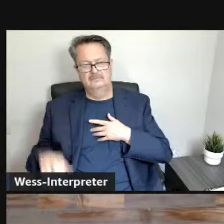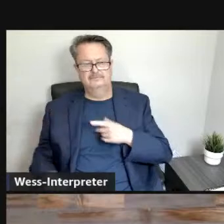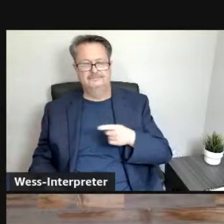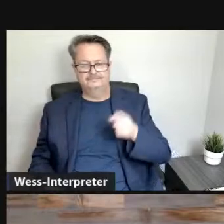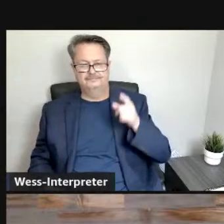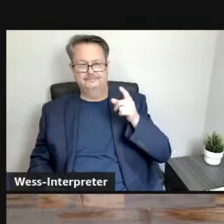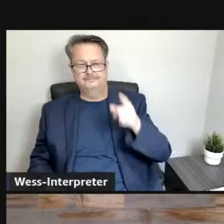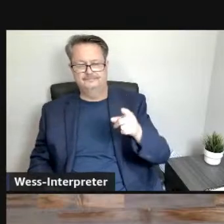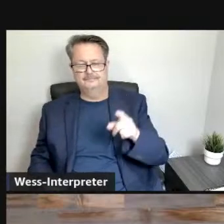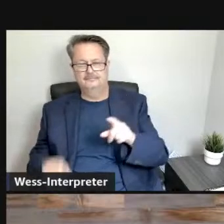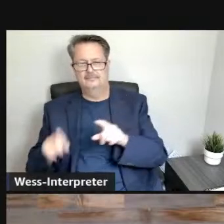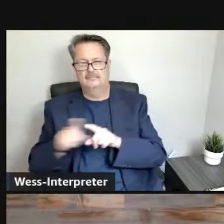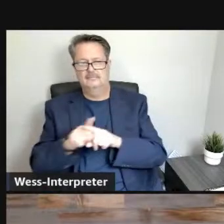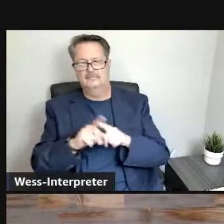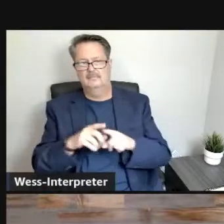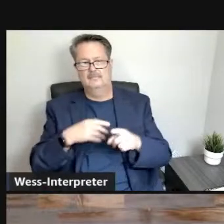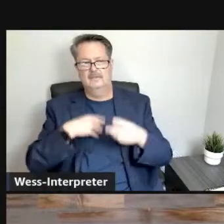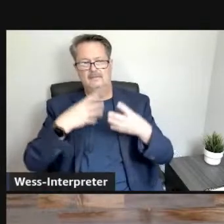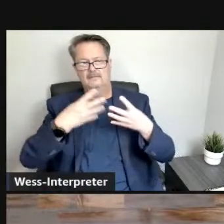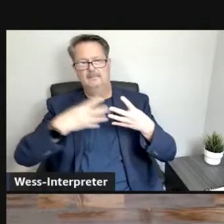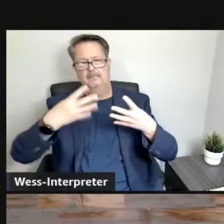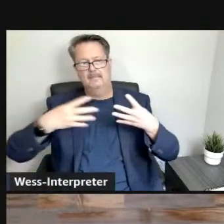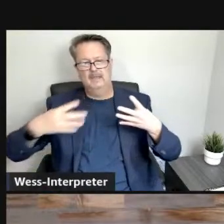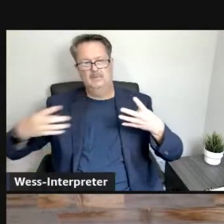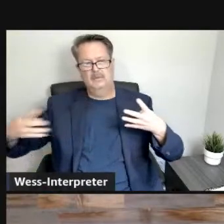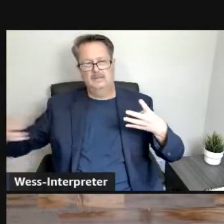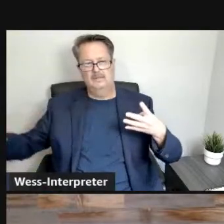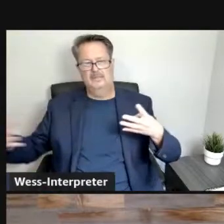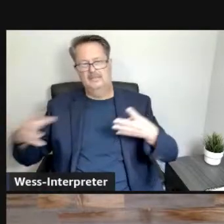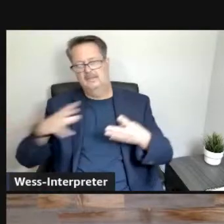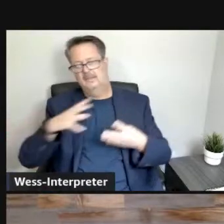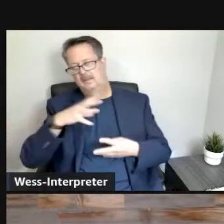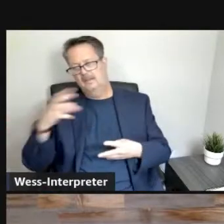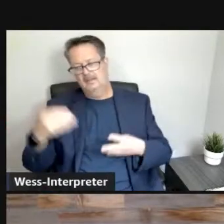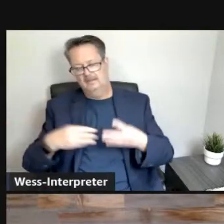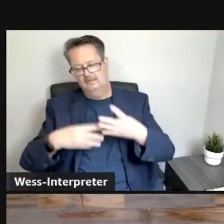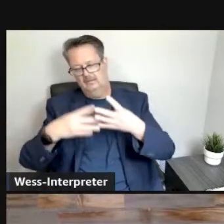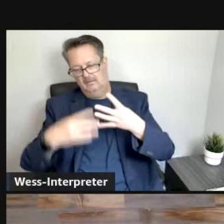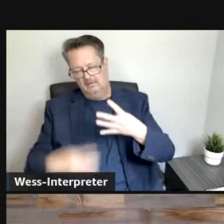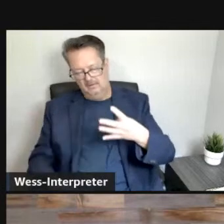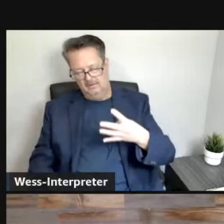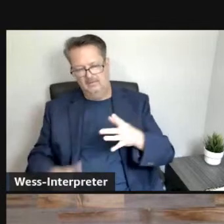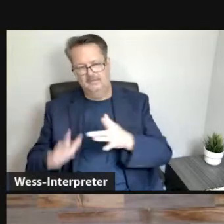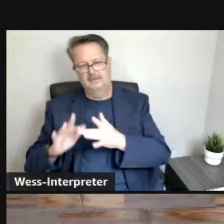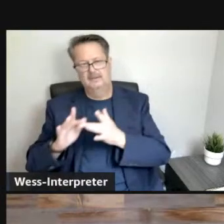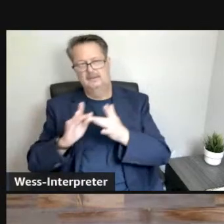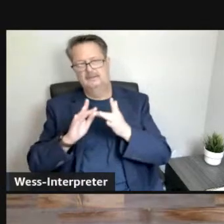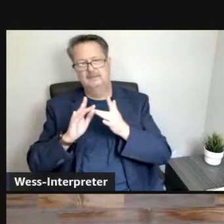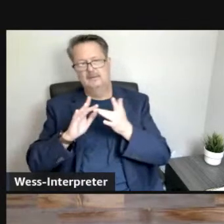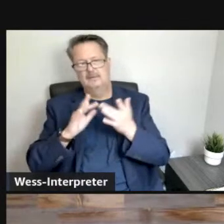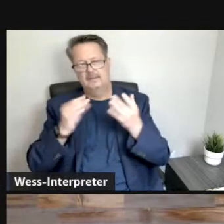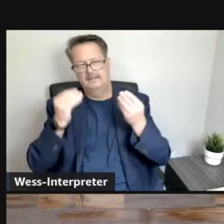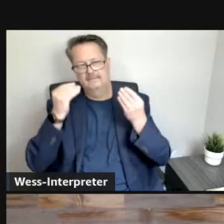have like bandwidth and all the networking information for that.